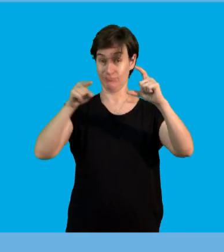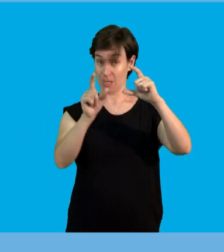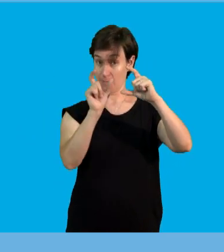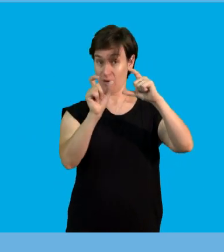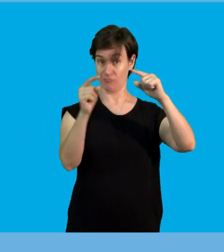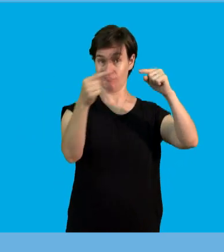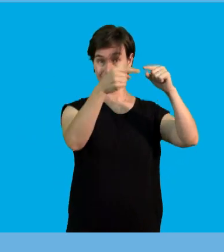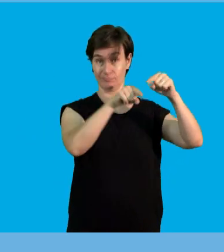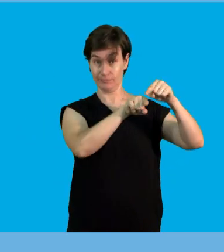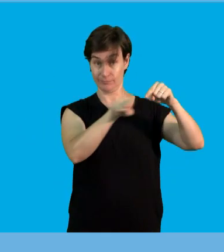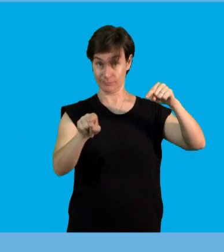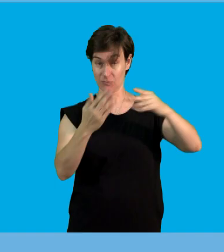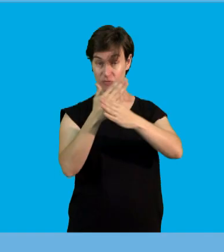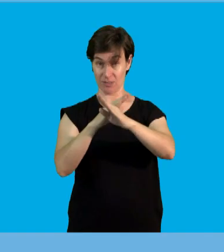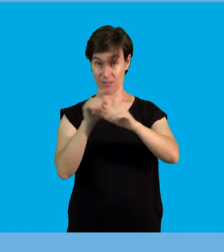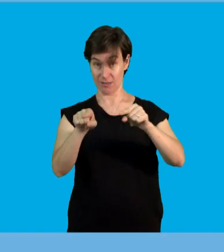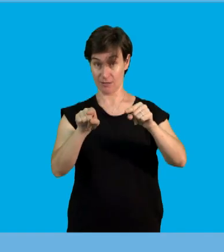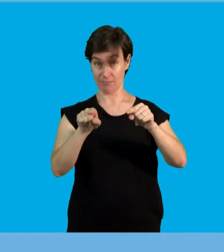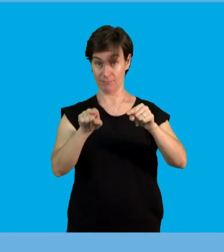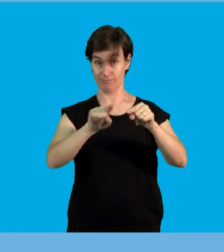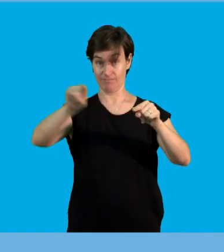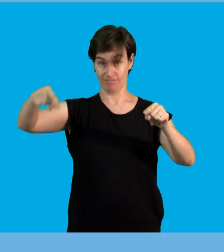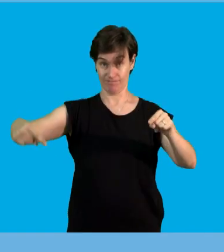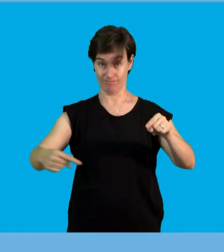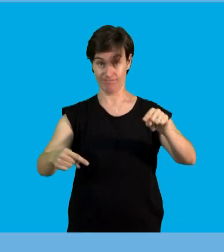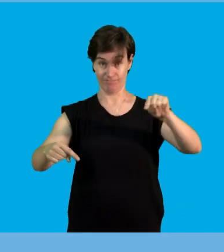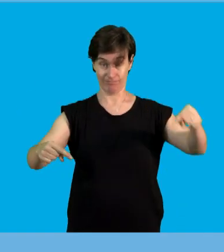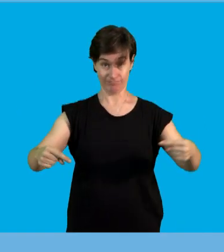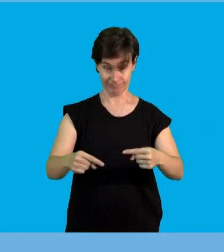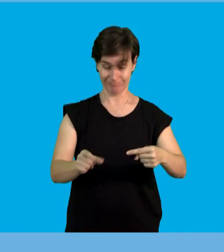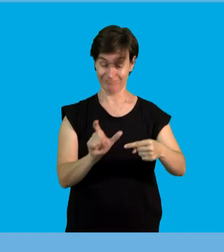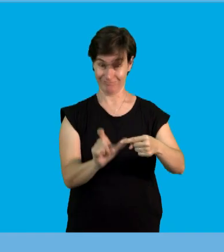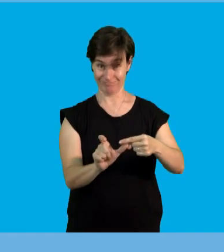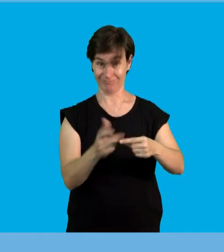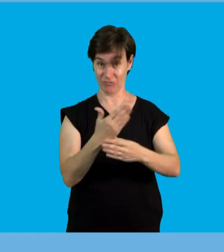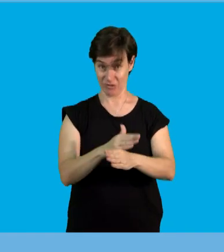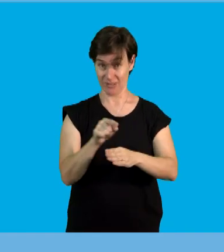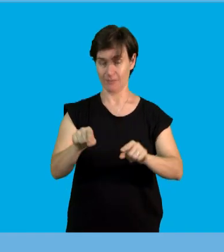So I have my resistors, all of which are connected.